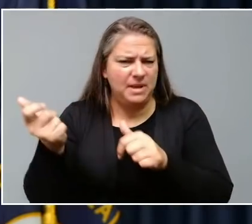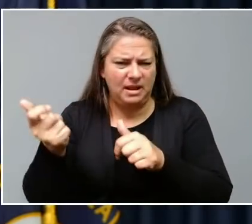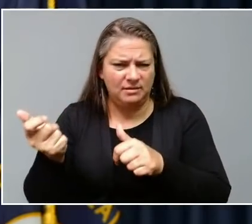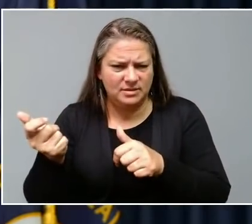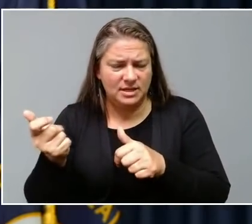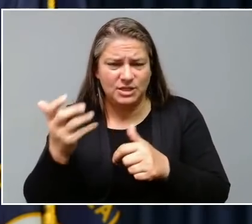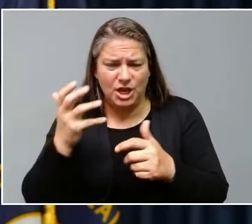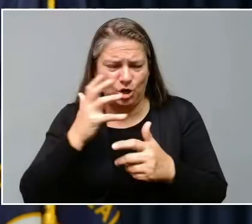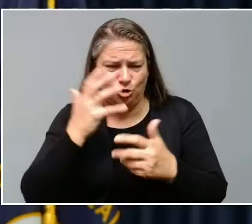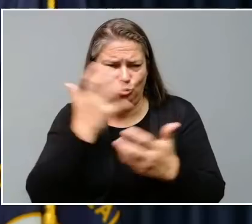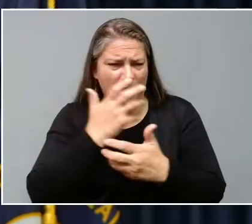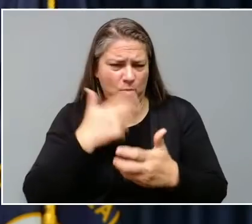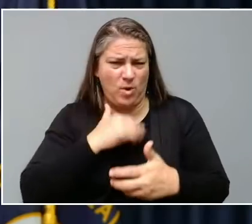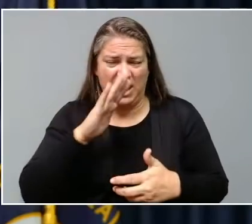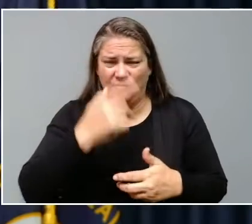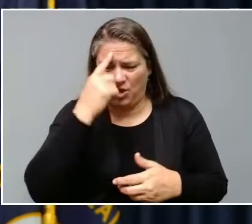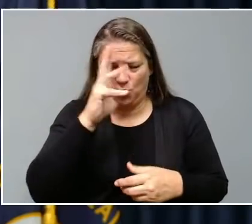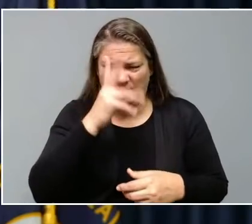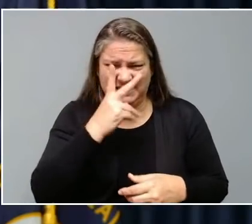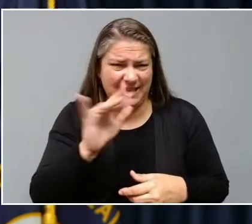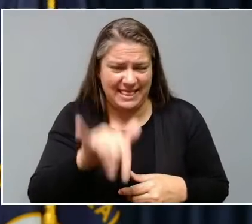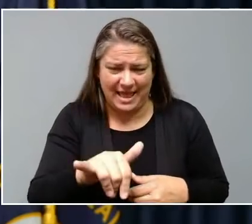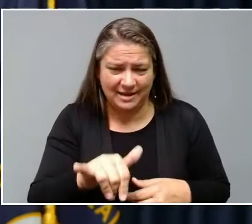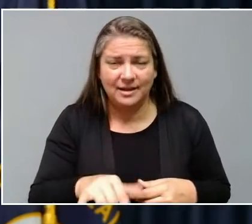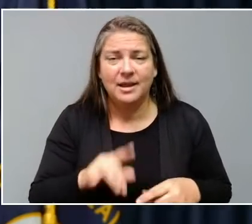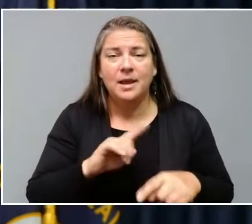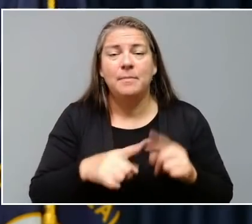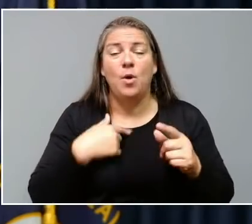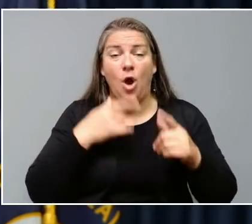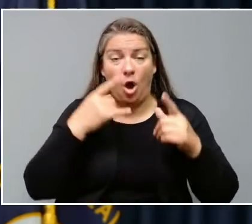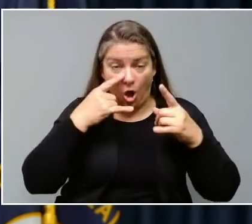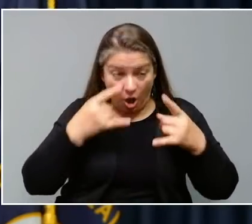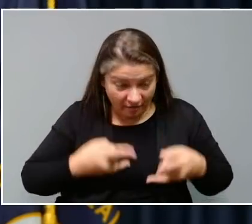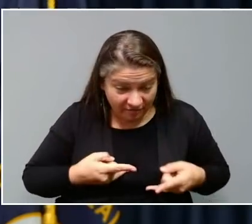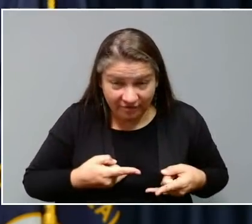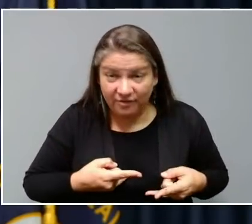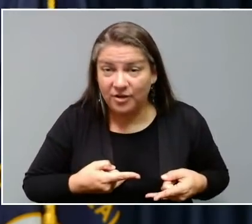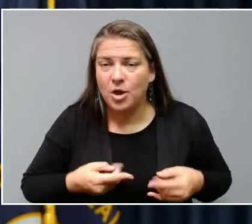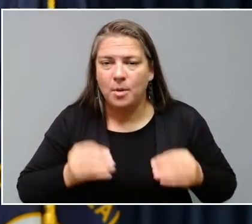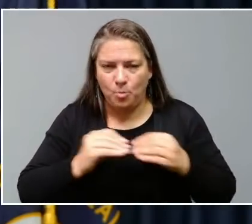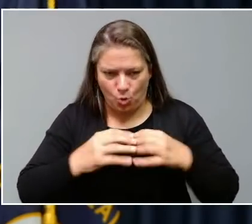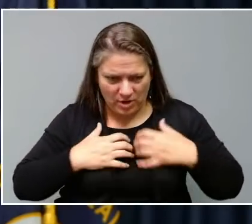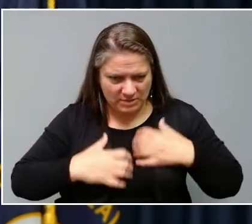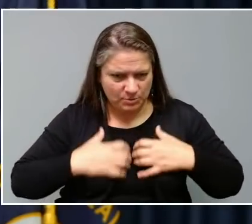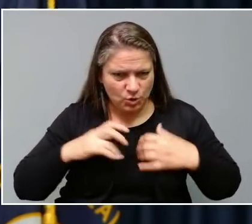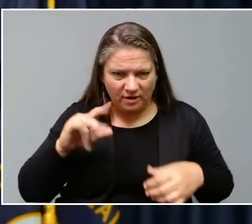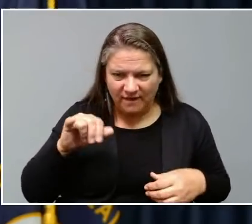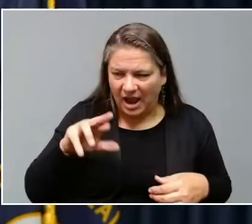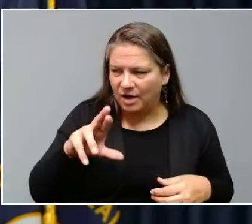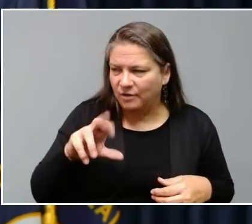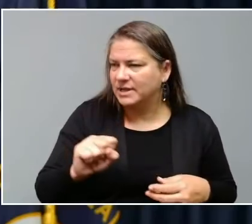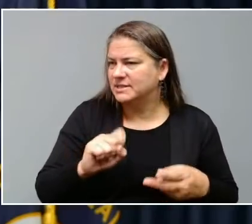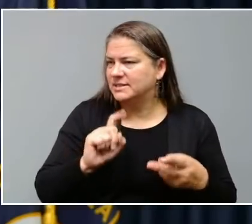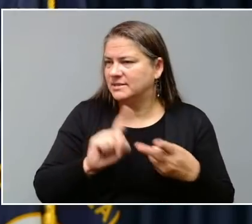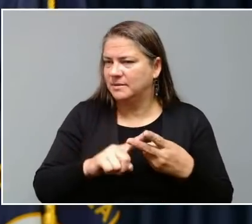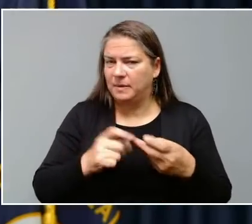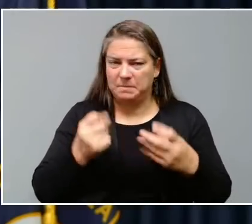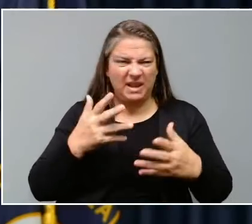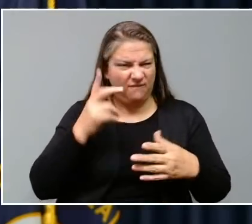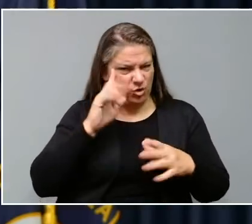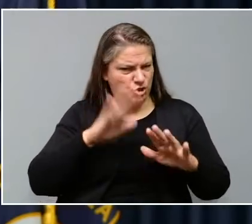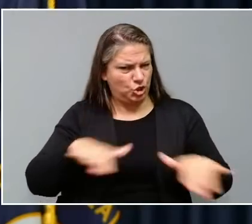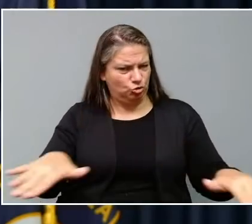something we never thought we'd see anymore. But as we took off our masks, we're seeing more respiratory viruses amongst kids. And so I